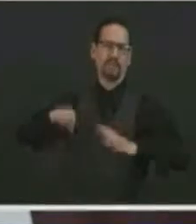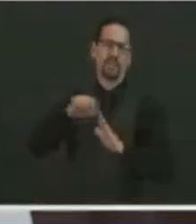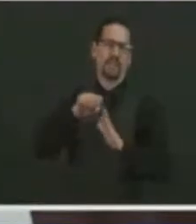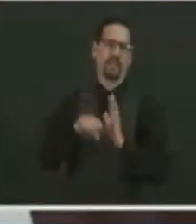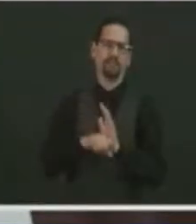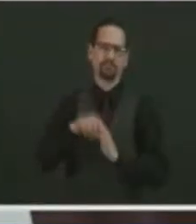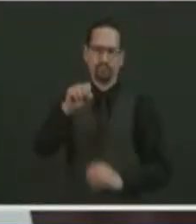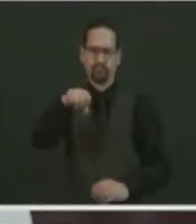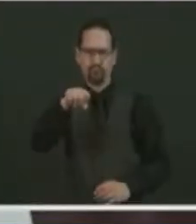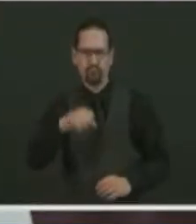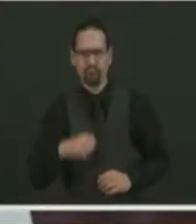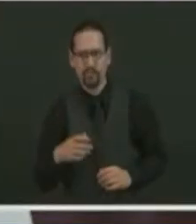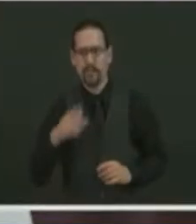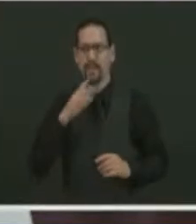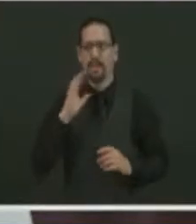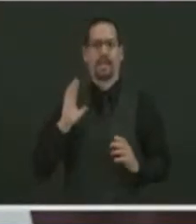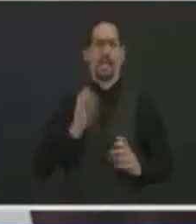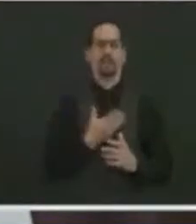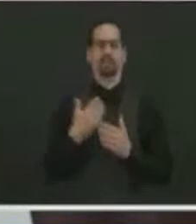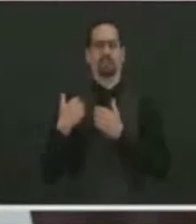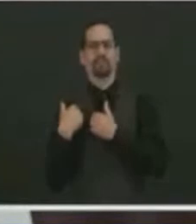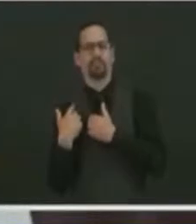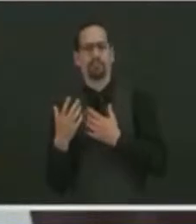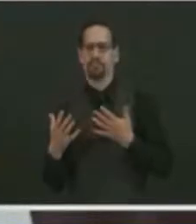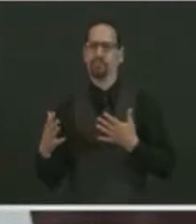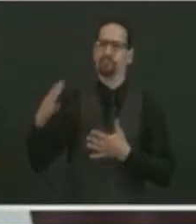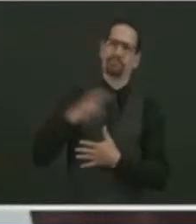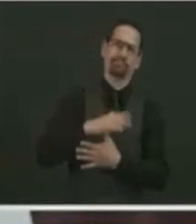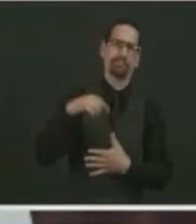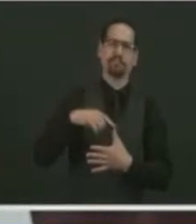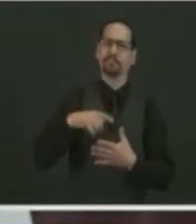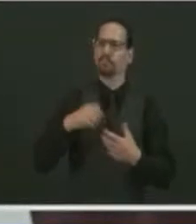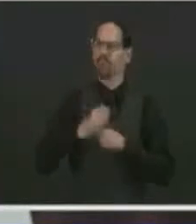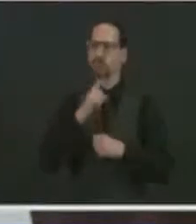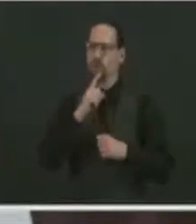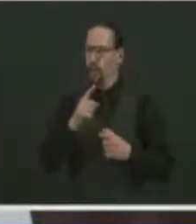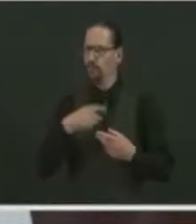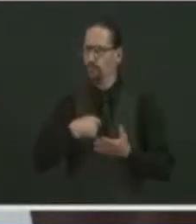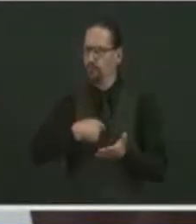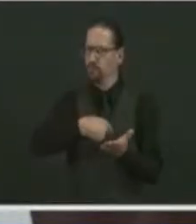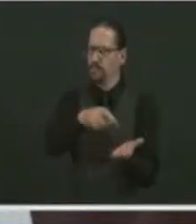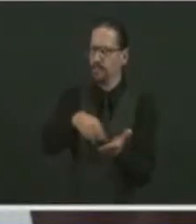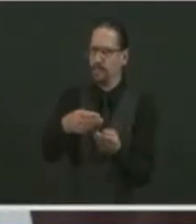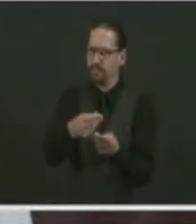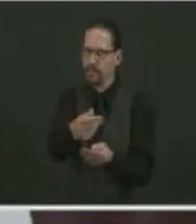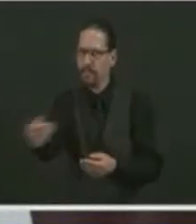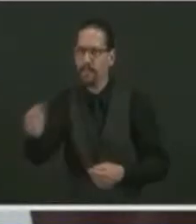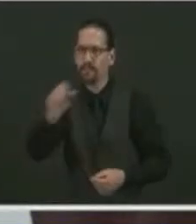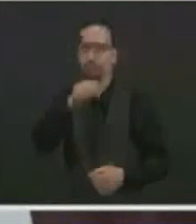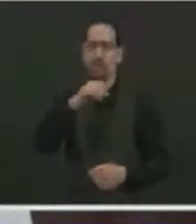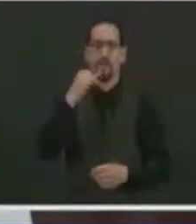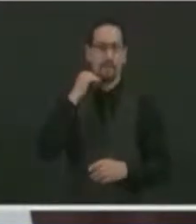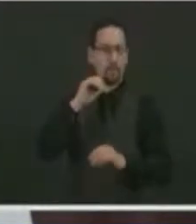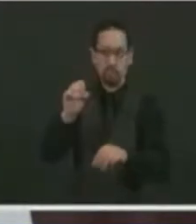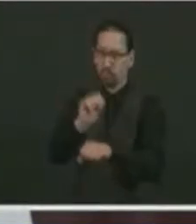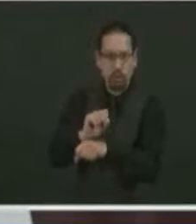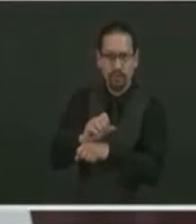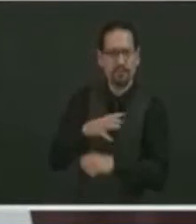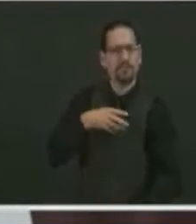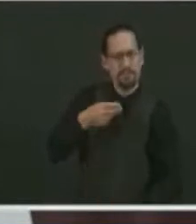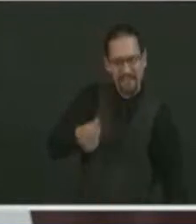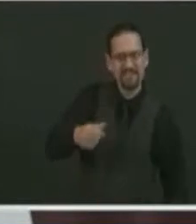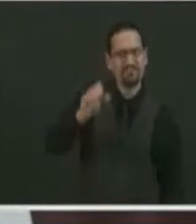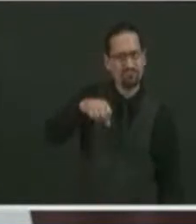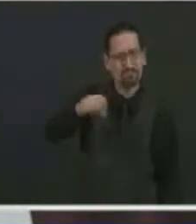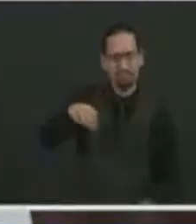top priority of mine to get money into the hands of people who are unemployed quickly. We were the first